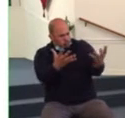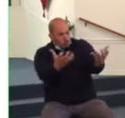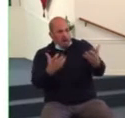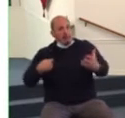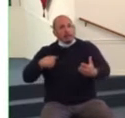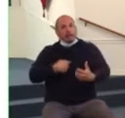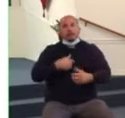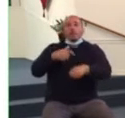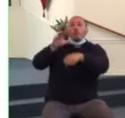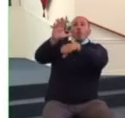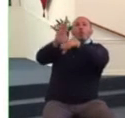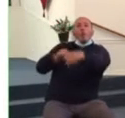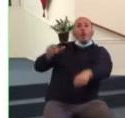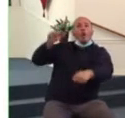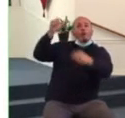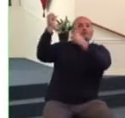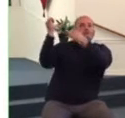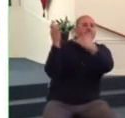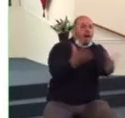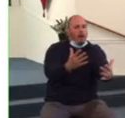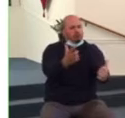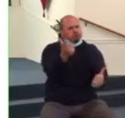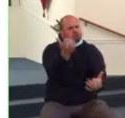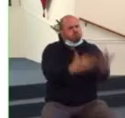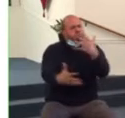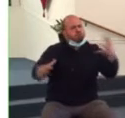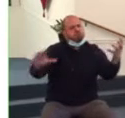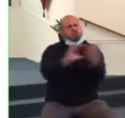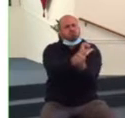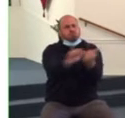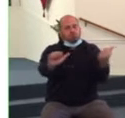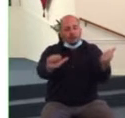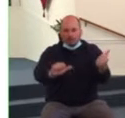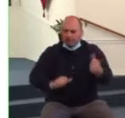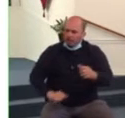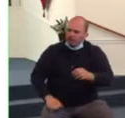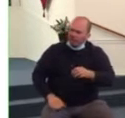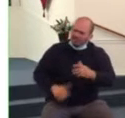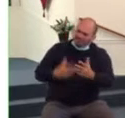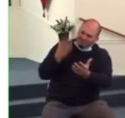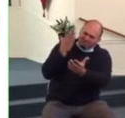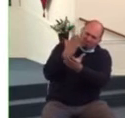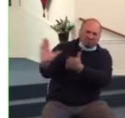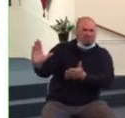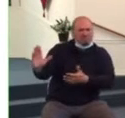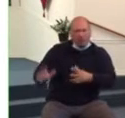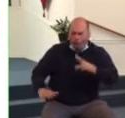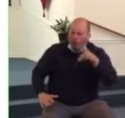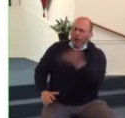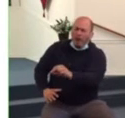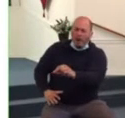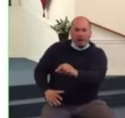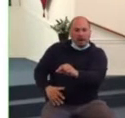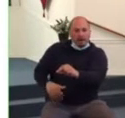rebuked them. Then He and His disciples went to another village. Let's go just a little further, one more